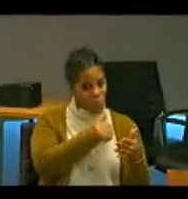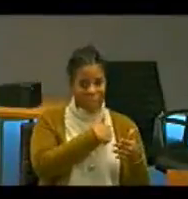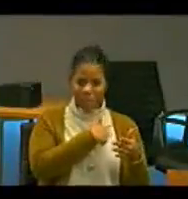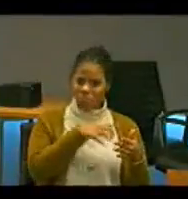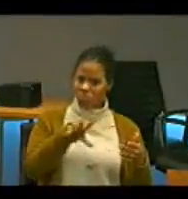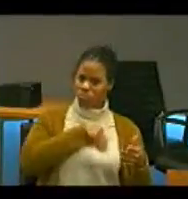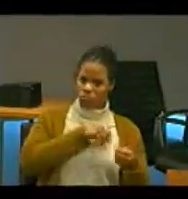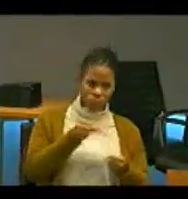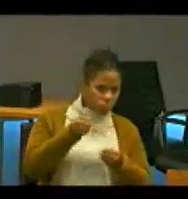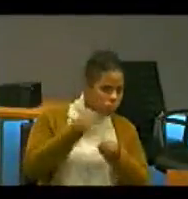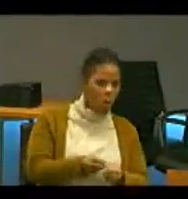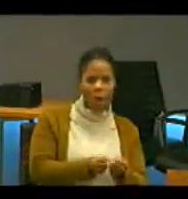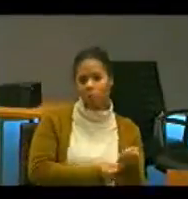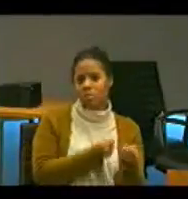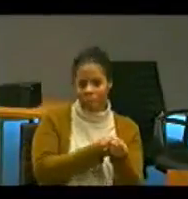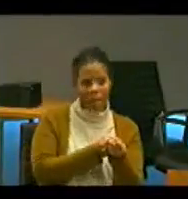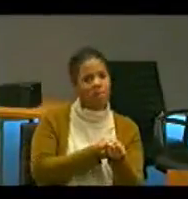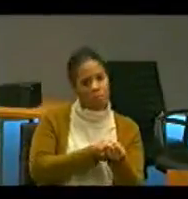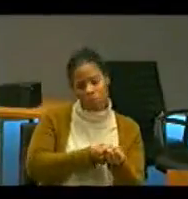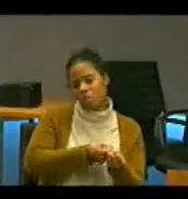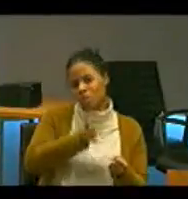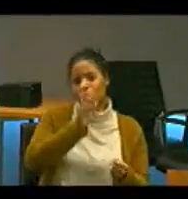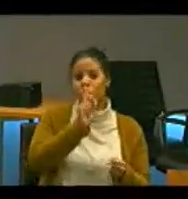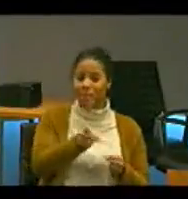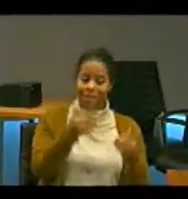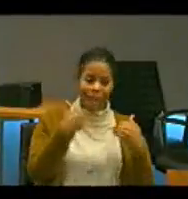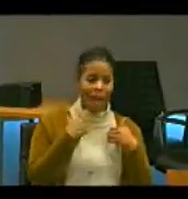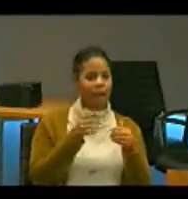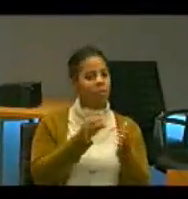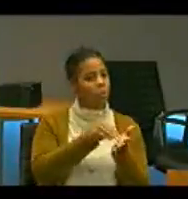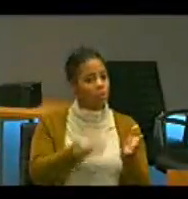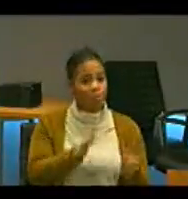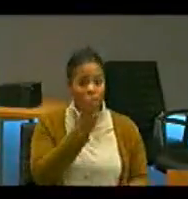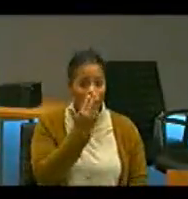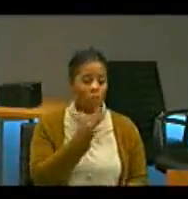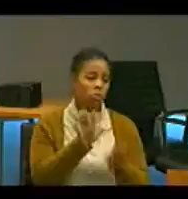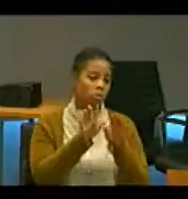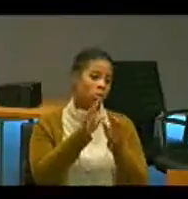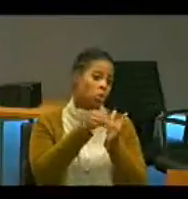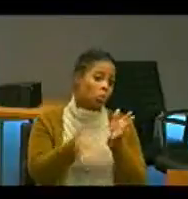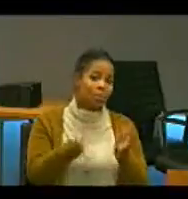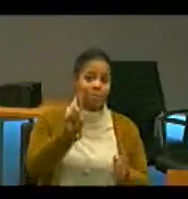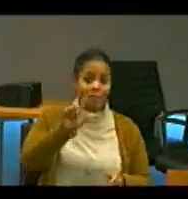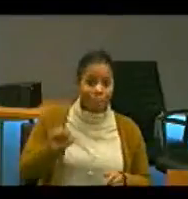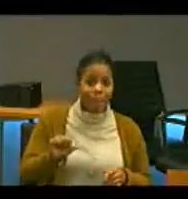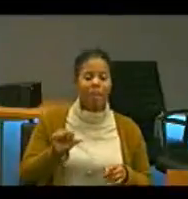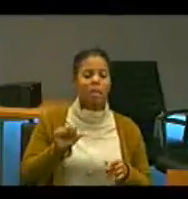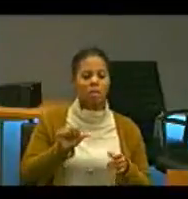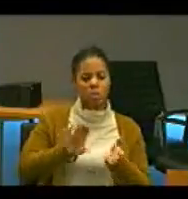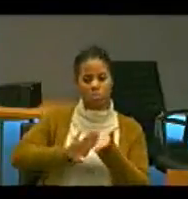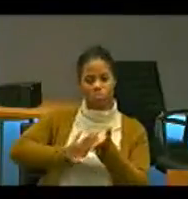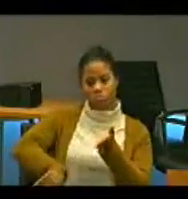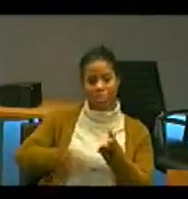against of having students of color and students with disabilities not be in these schools.